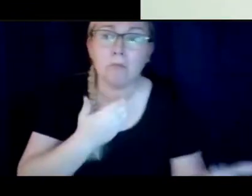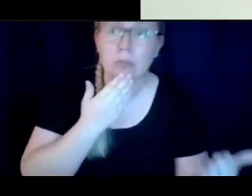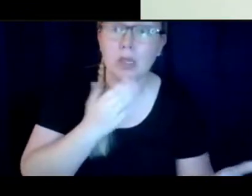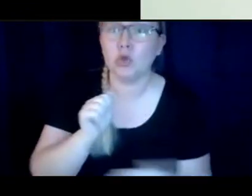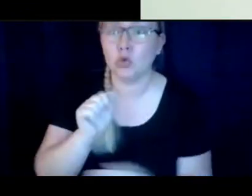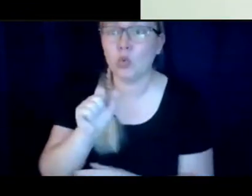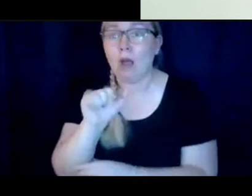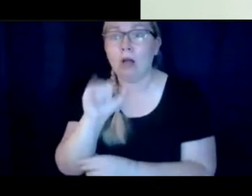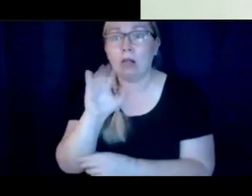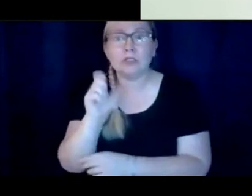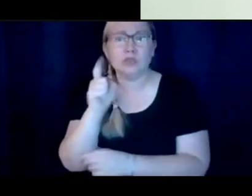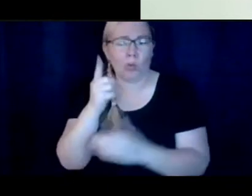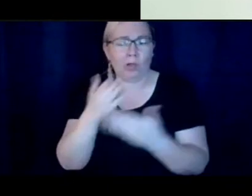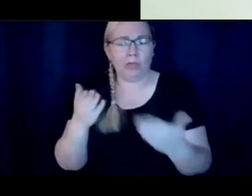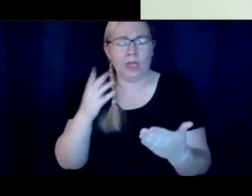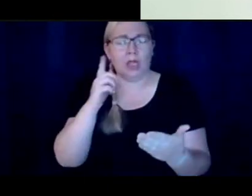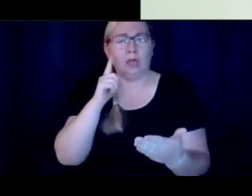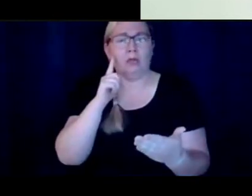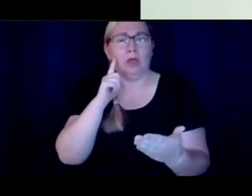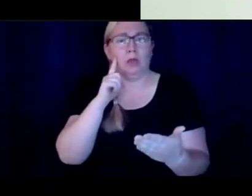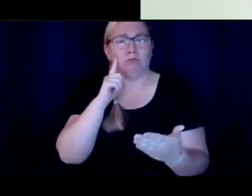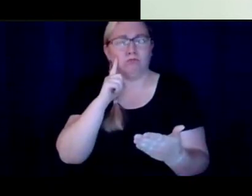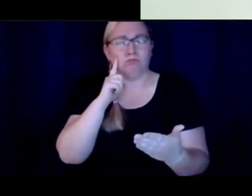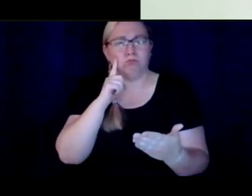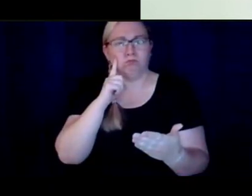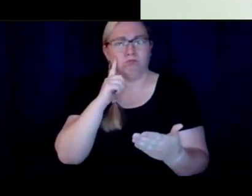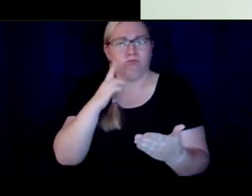One thing that definitely spoke to me about that is